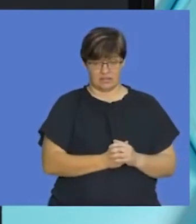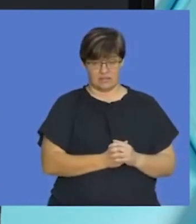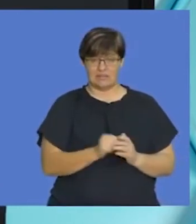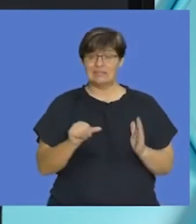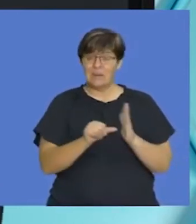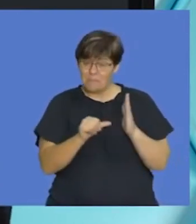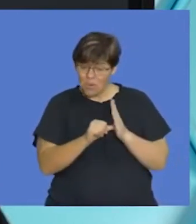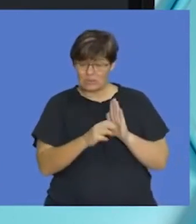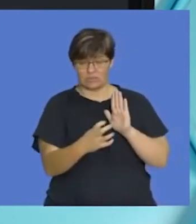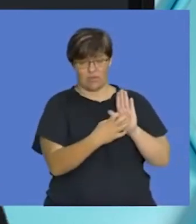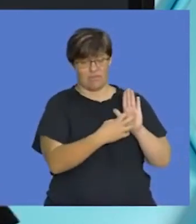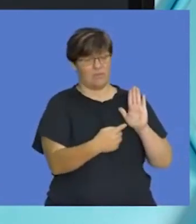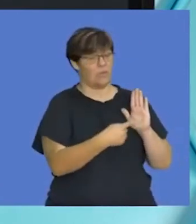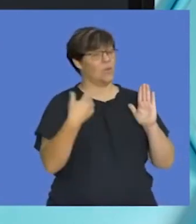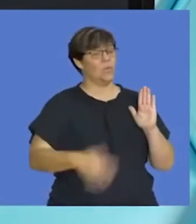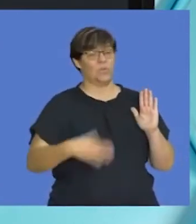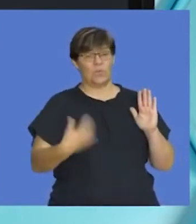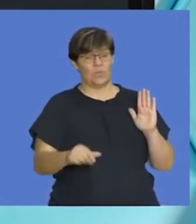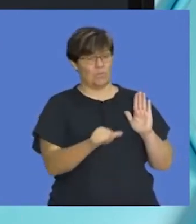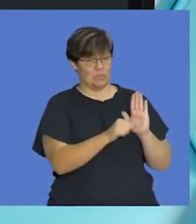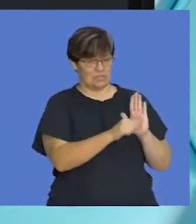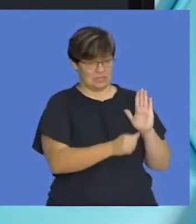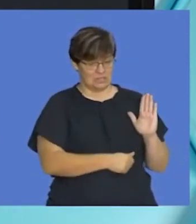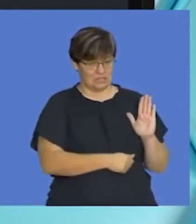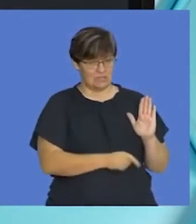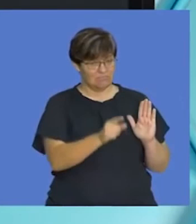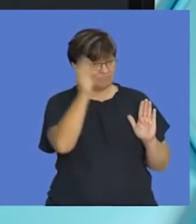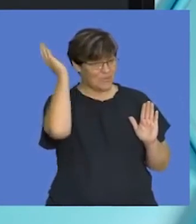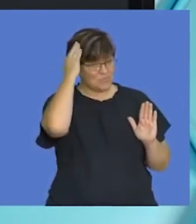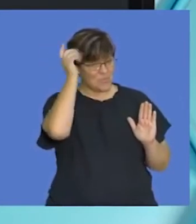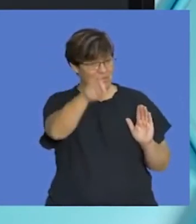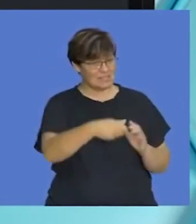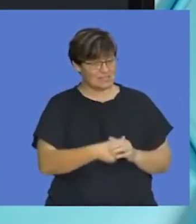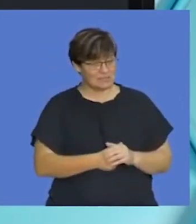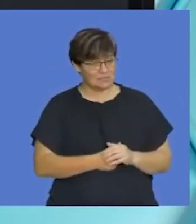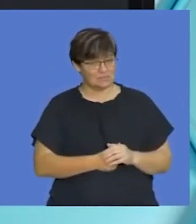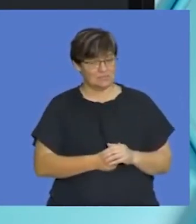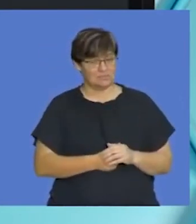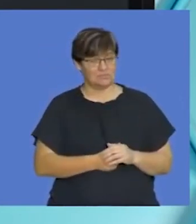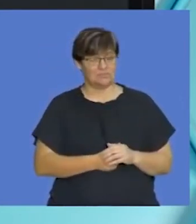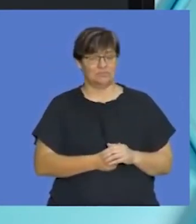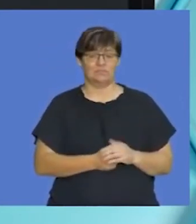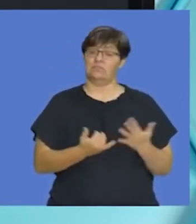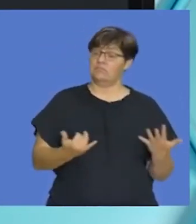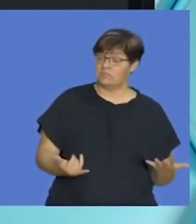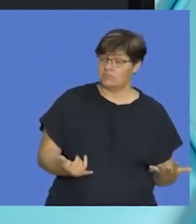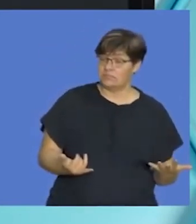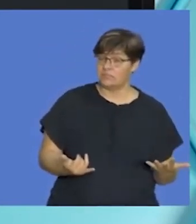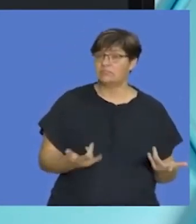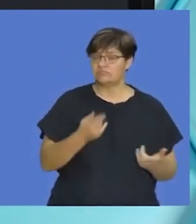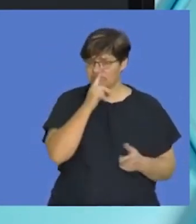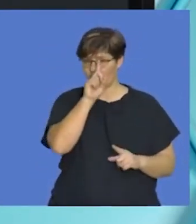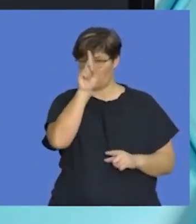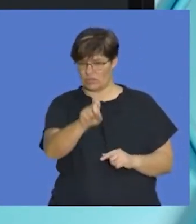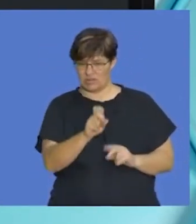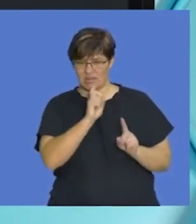Very, very, very important graph for you to know. Okay? Now, let's do a question, because that always makes it